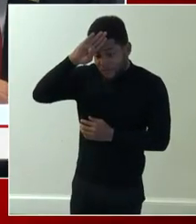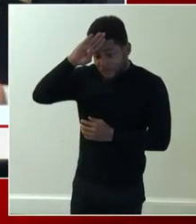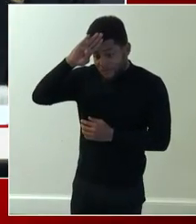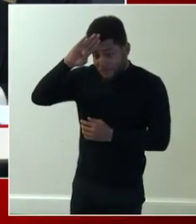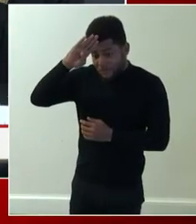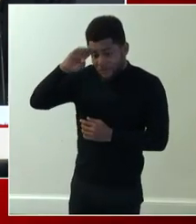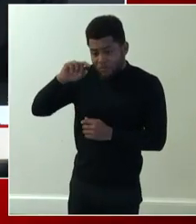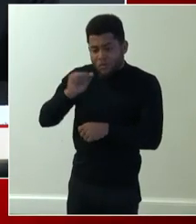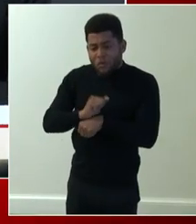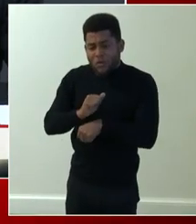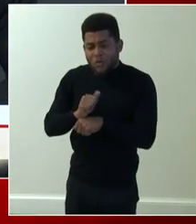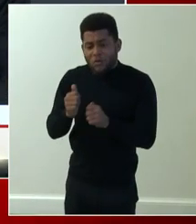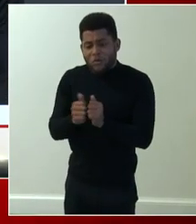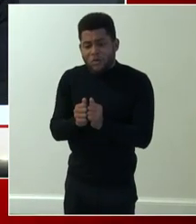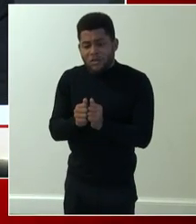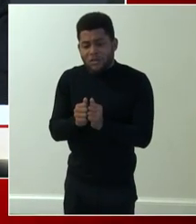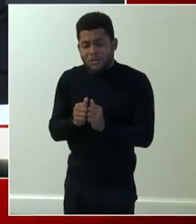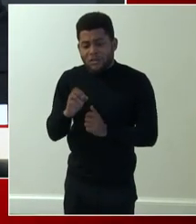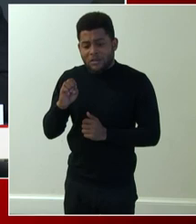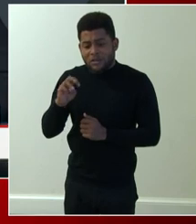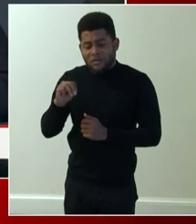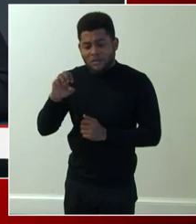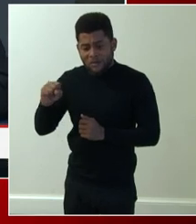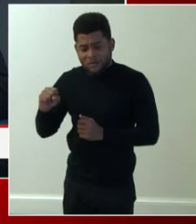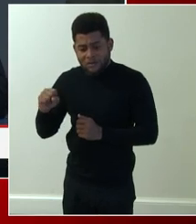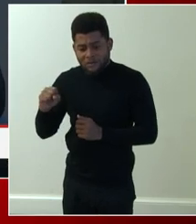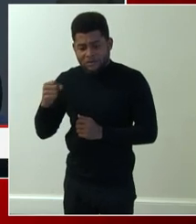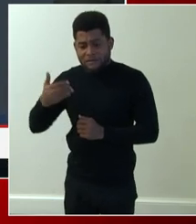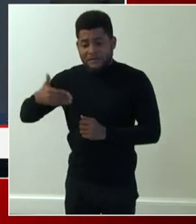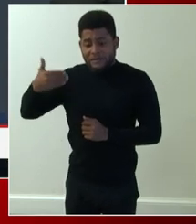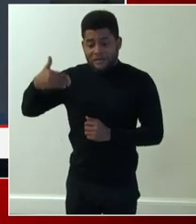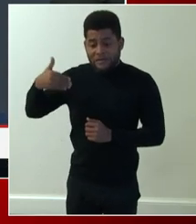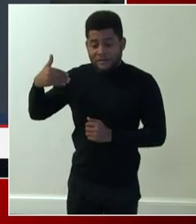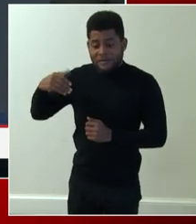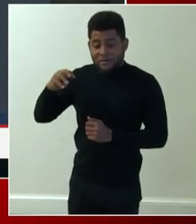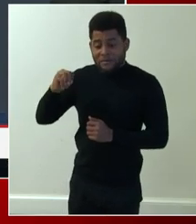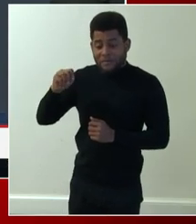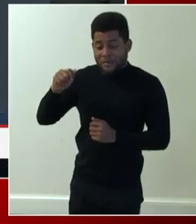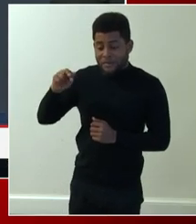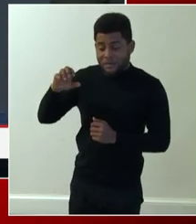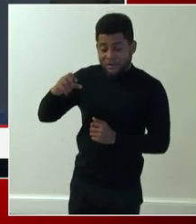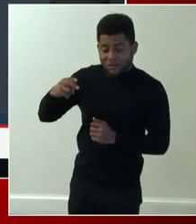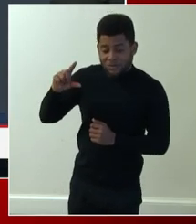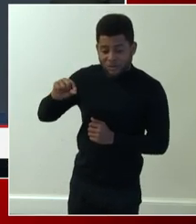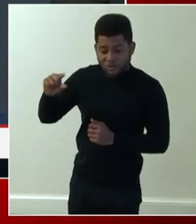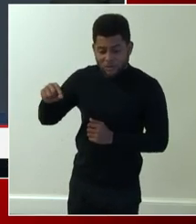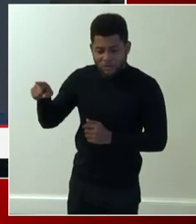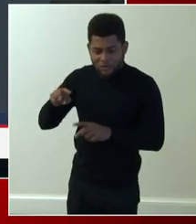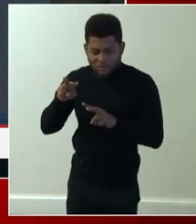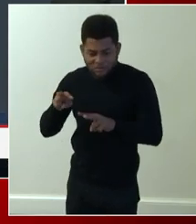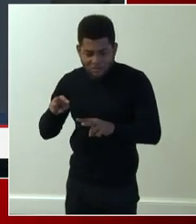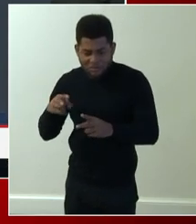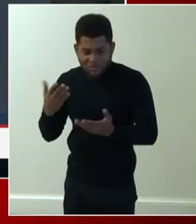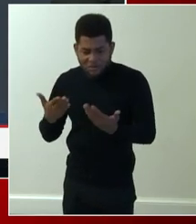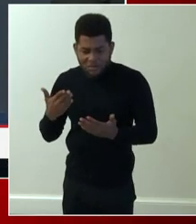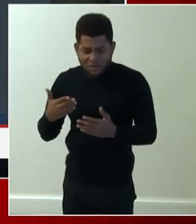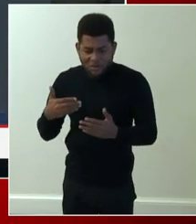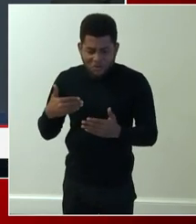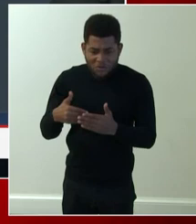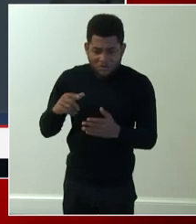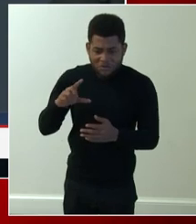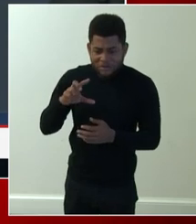of 2020 when we really didn't know what to expect, anticipating they might lose 10% or 20% or 30% of their